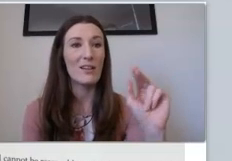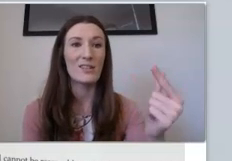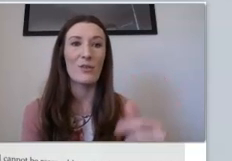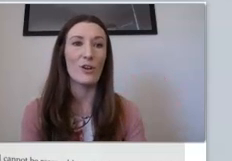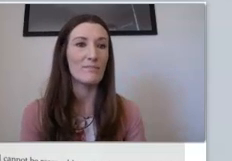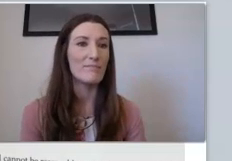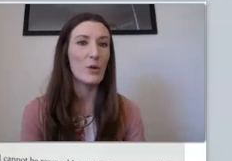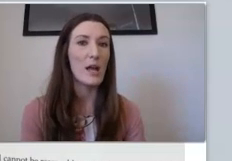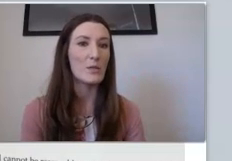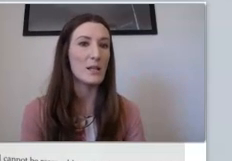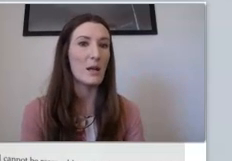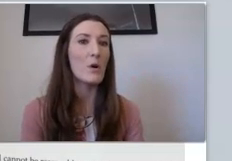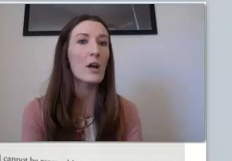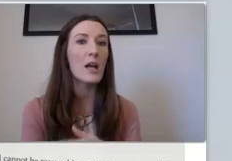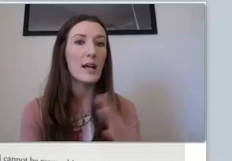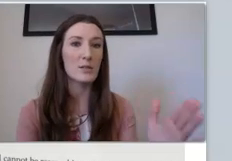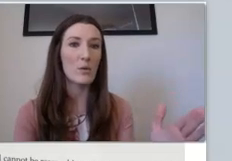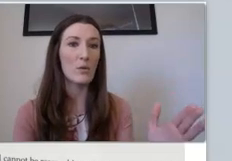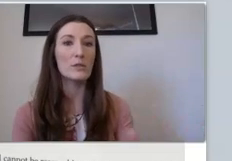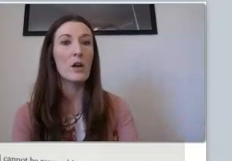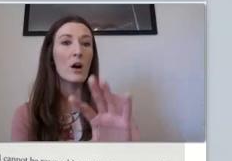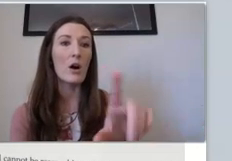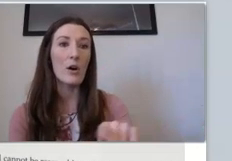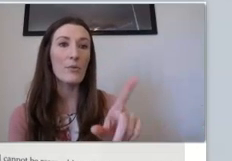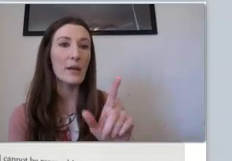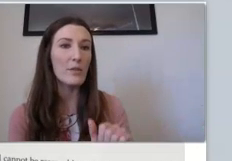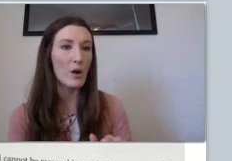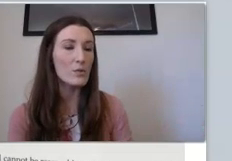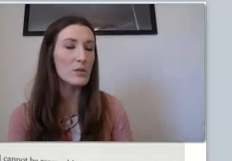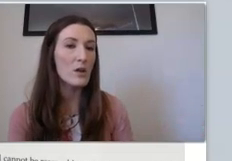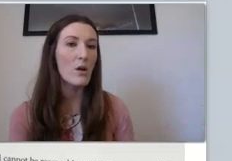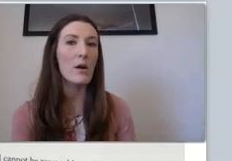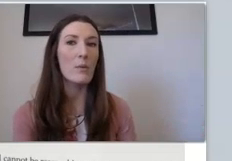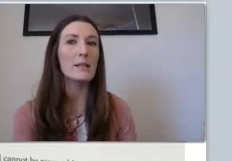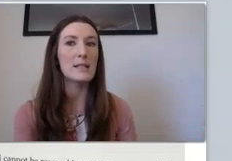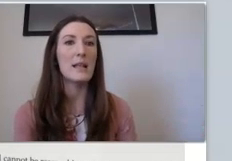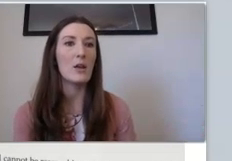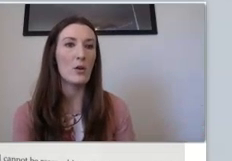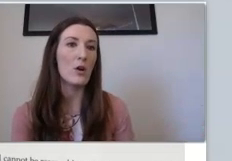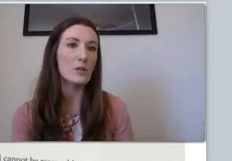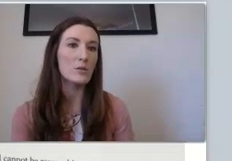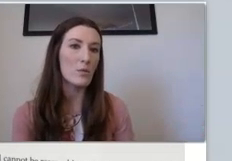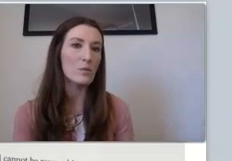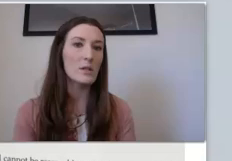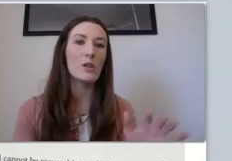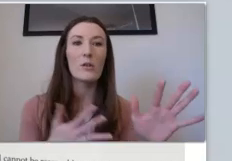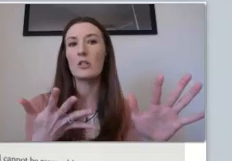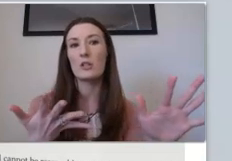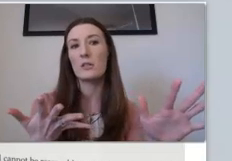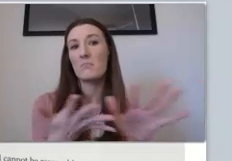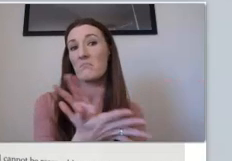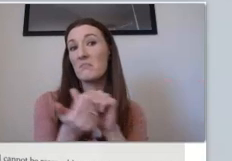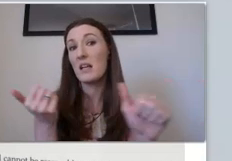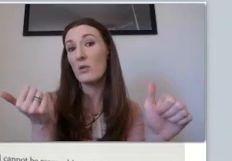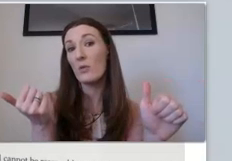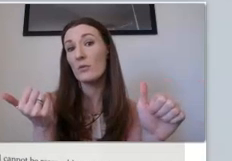NG, it's no good. You can't use it anymore. It's totaled. All 3 of those are a way to say that your car is totaled. You can